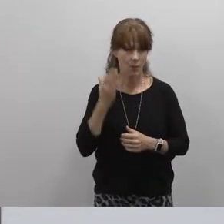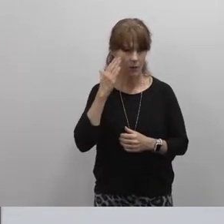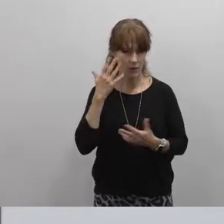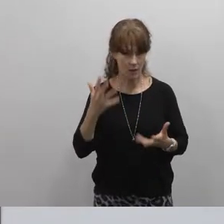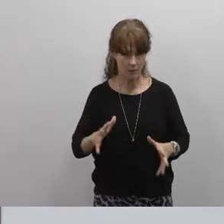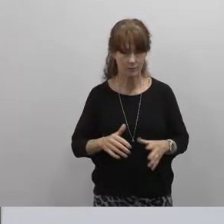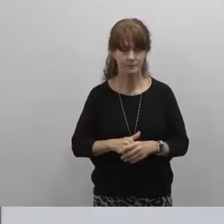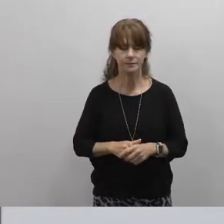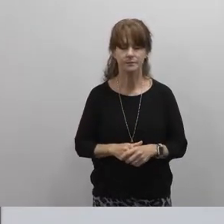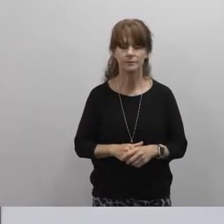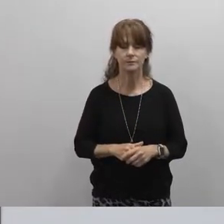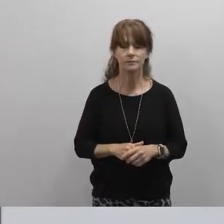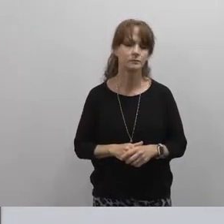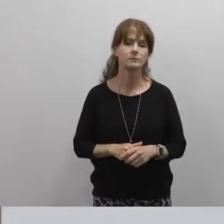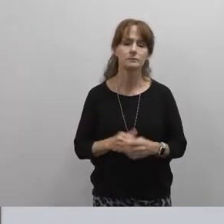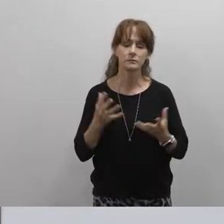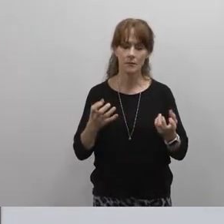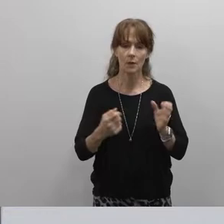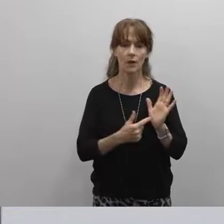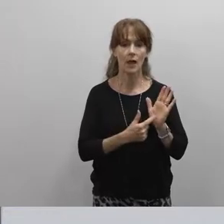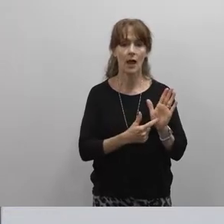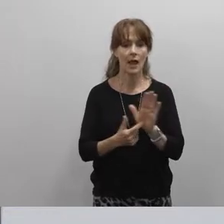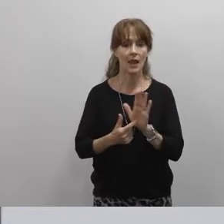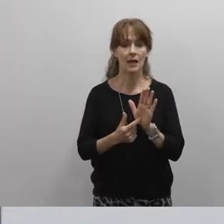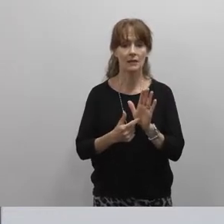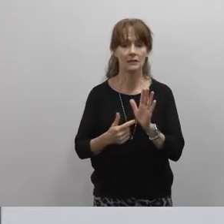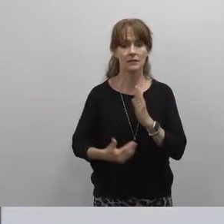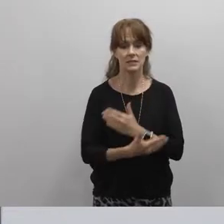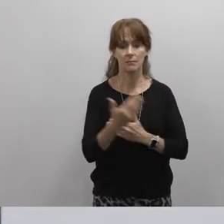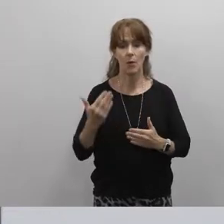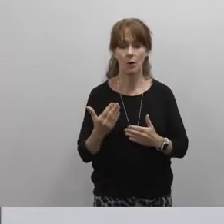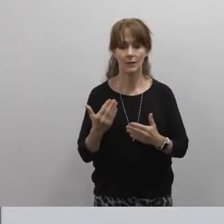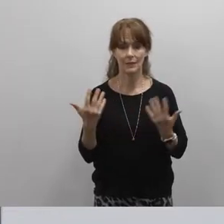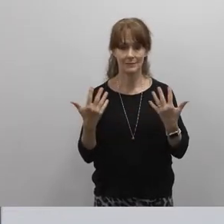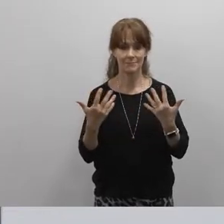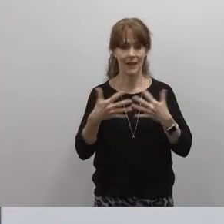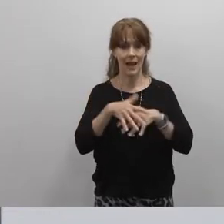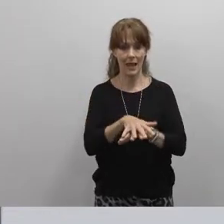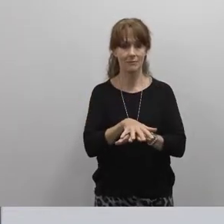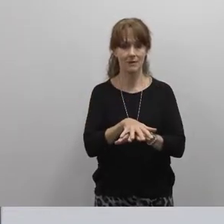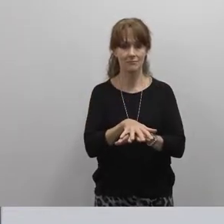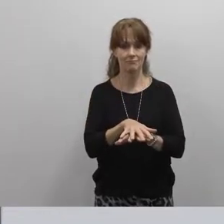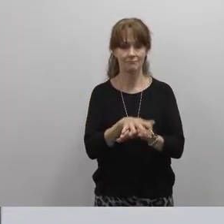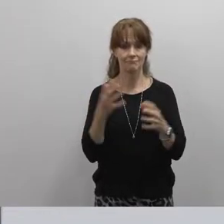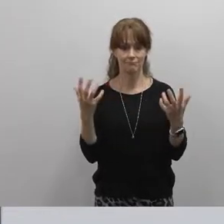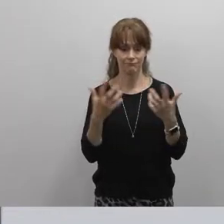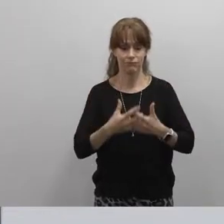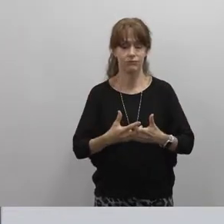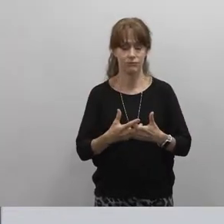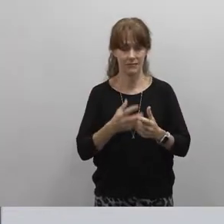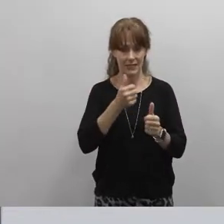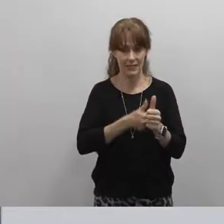right? What I wanna highlight this morning is that alignment of those recommendations though. So every one of those 10 project